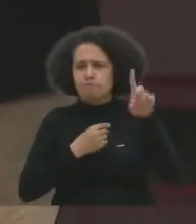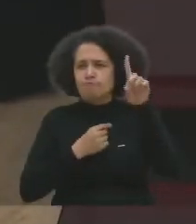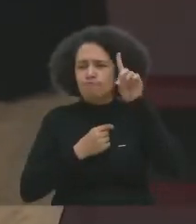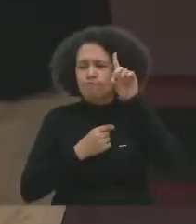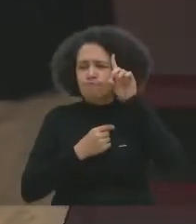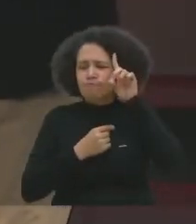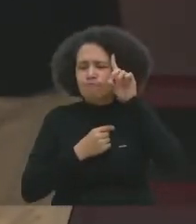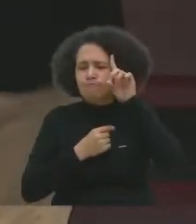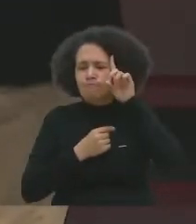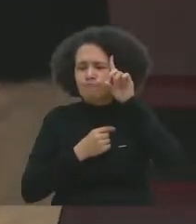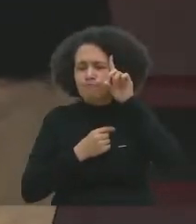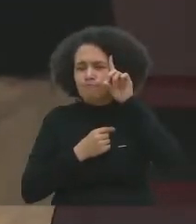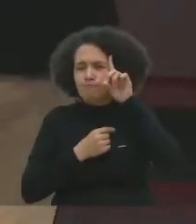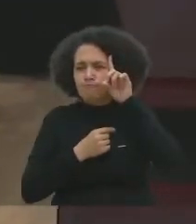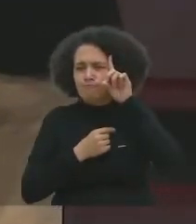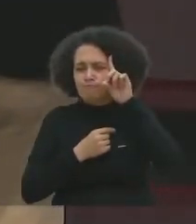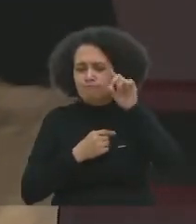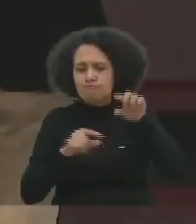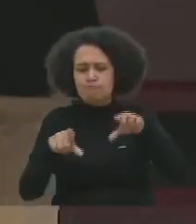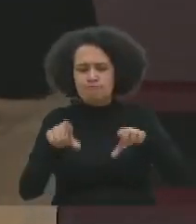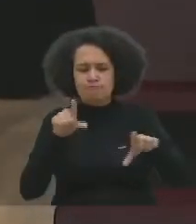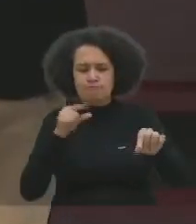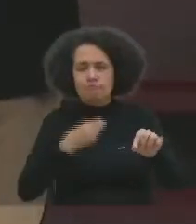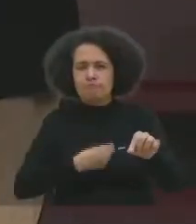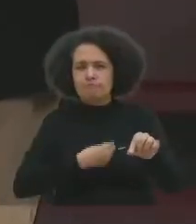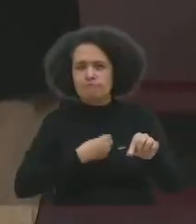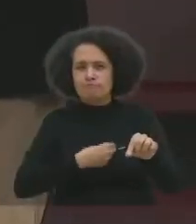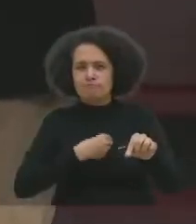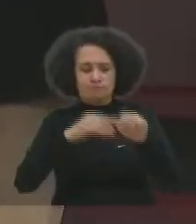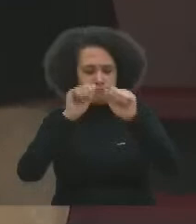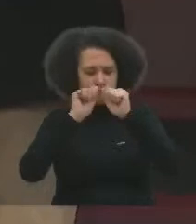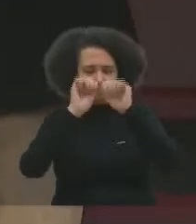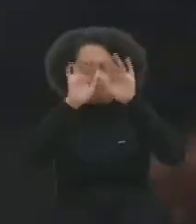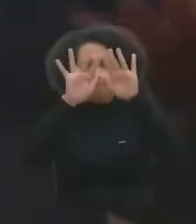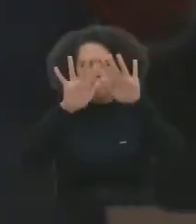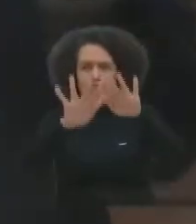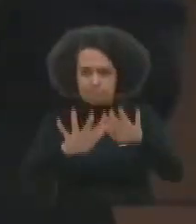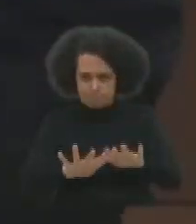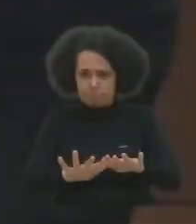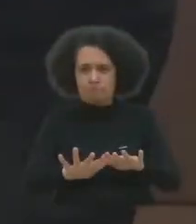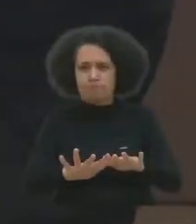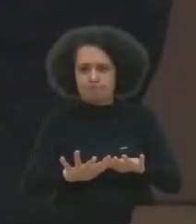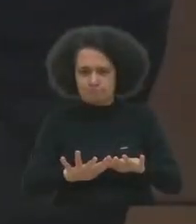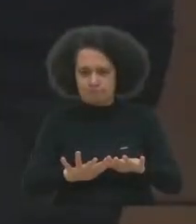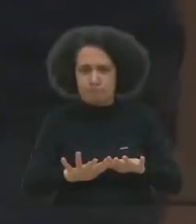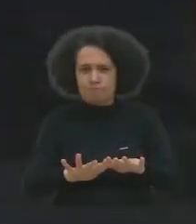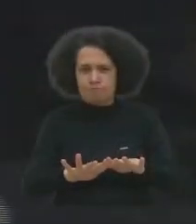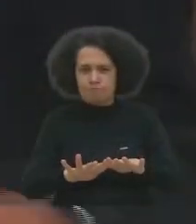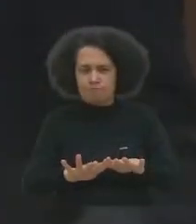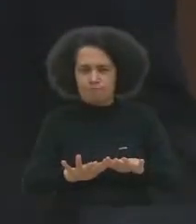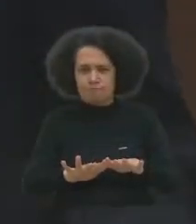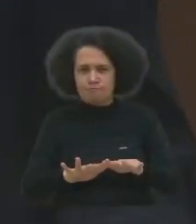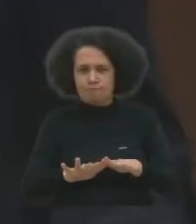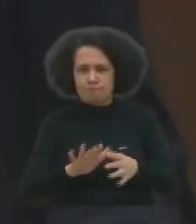Choose this day blessing. Escolha viver na sua bênção. Turn away from the curse and death.